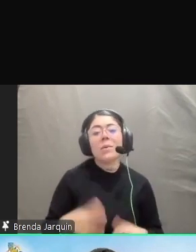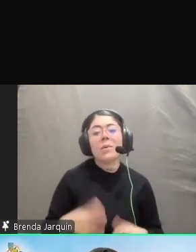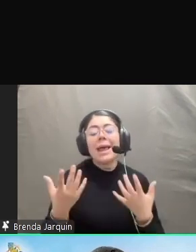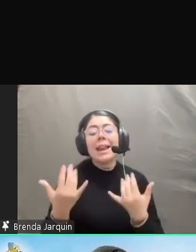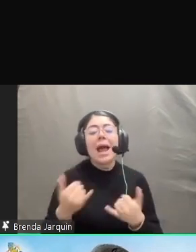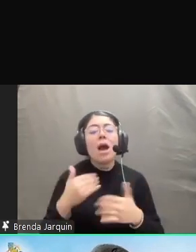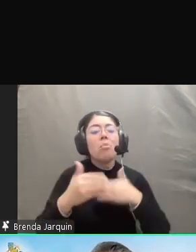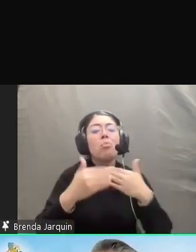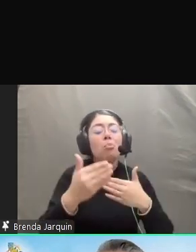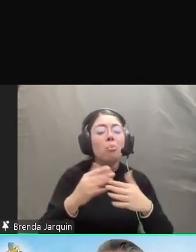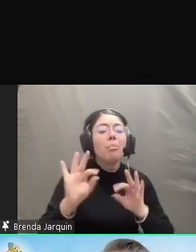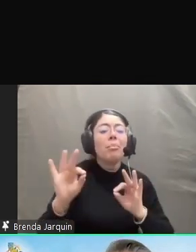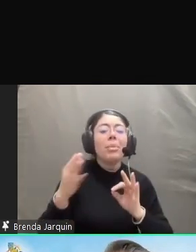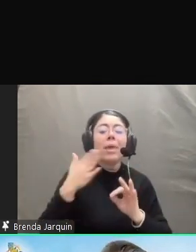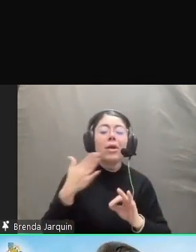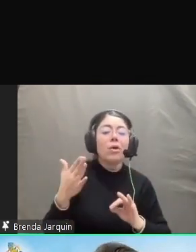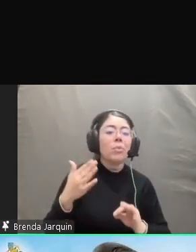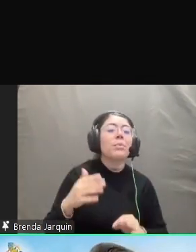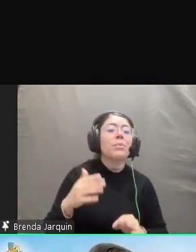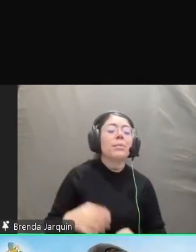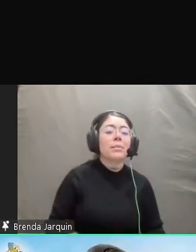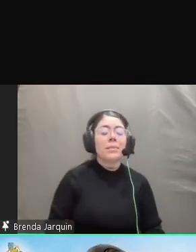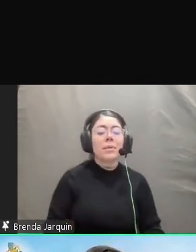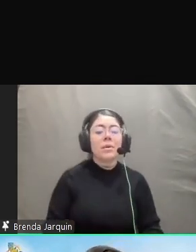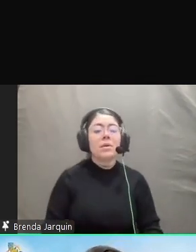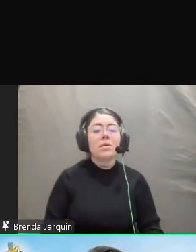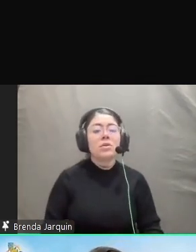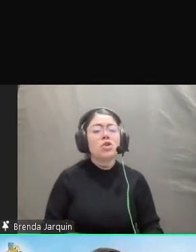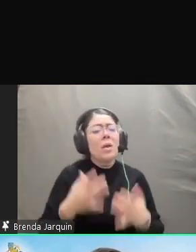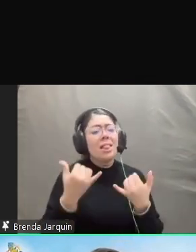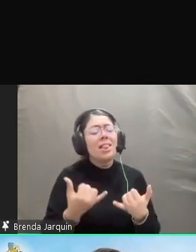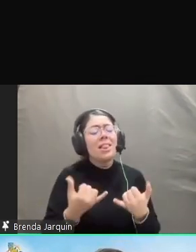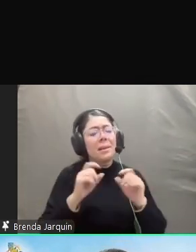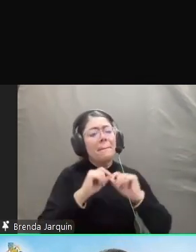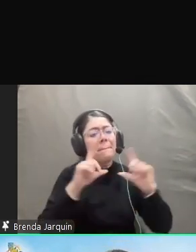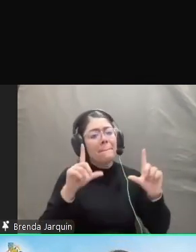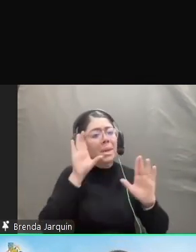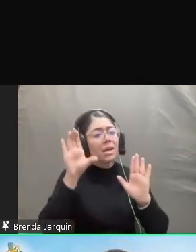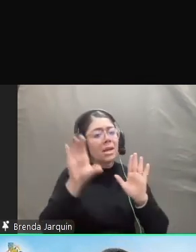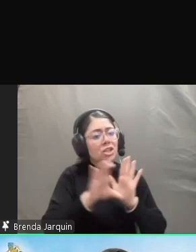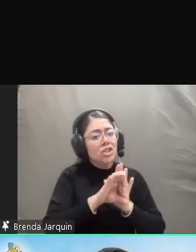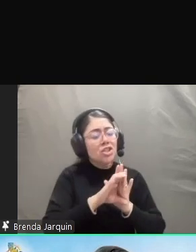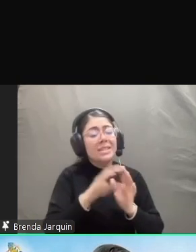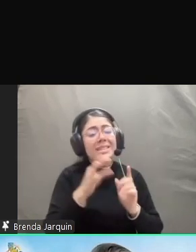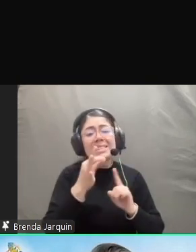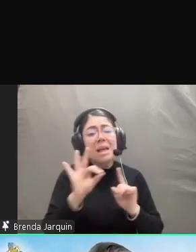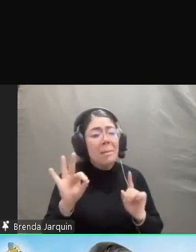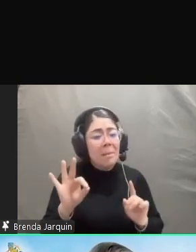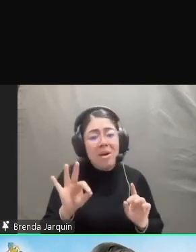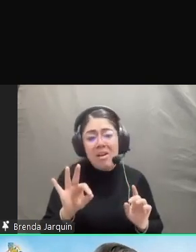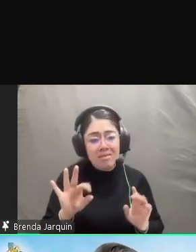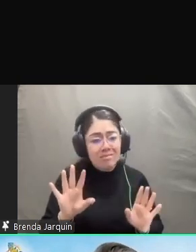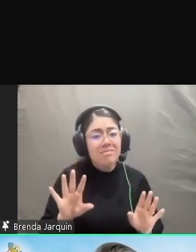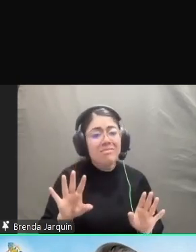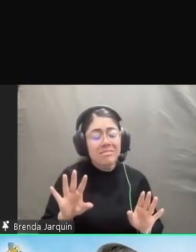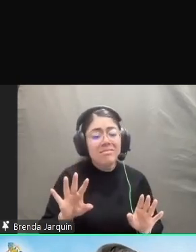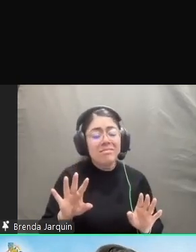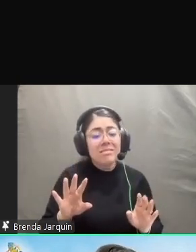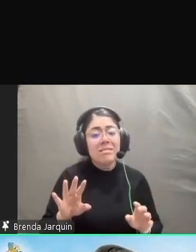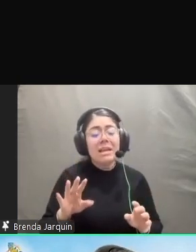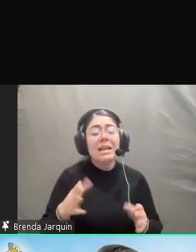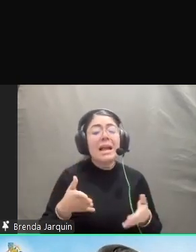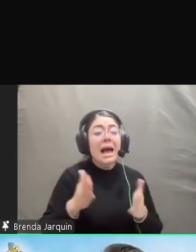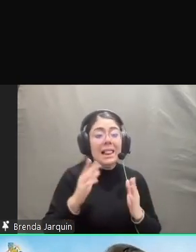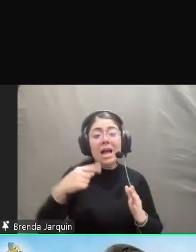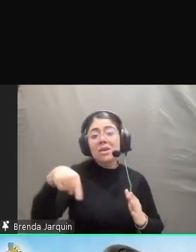So this is just a very simple at-a-glance chart that really offers you as leaders an opportunity